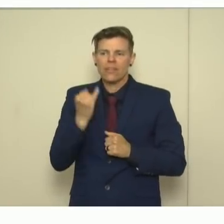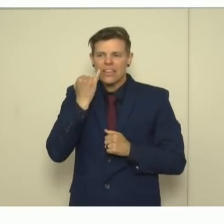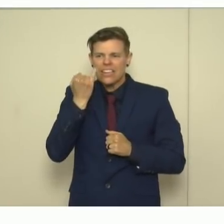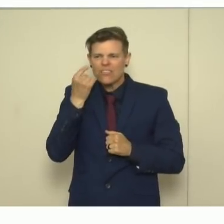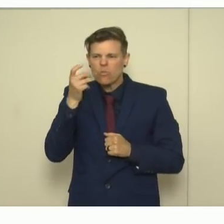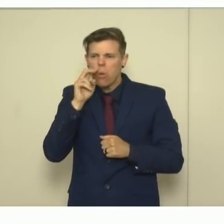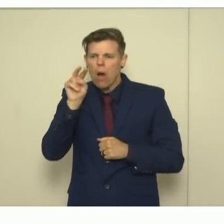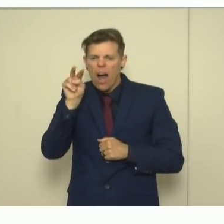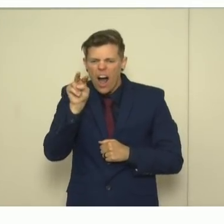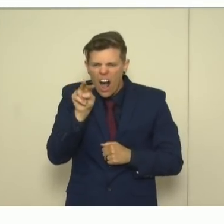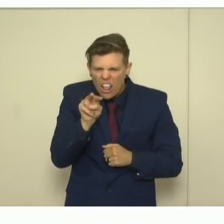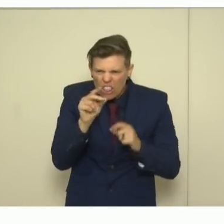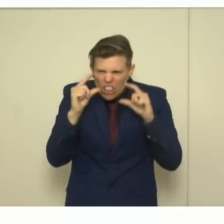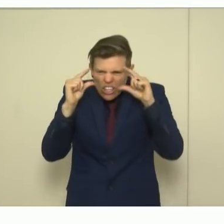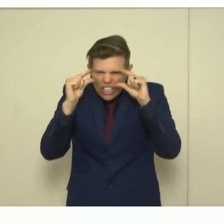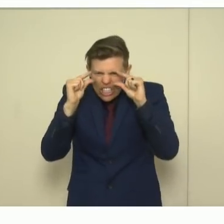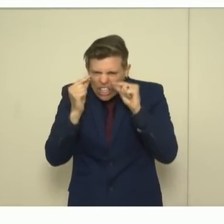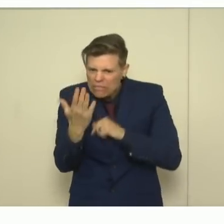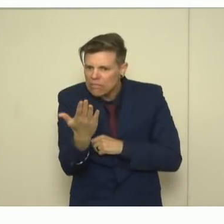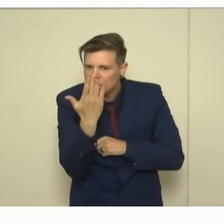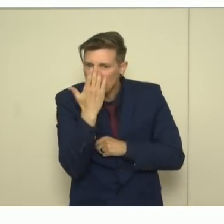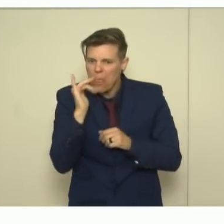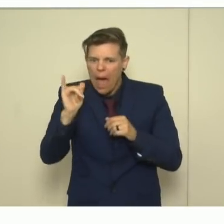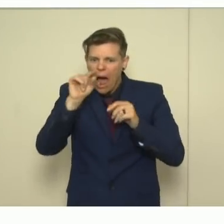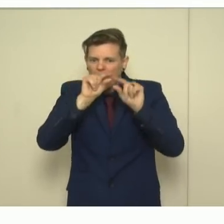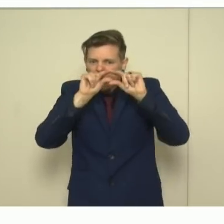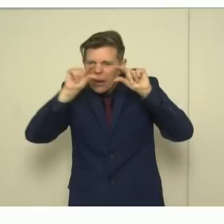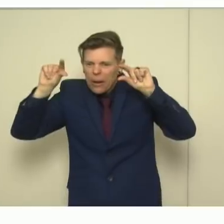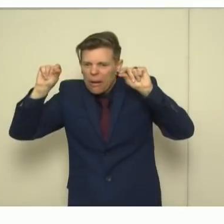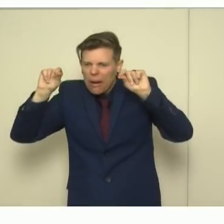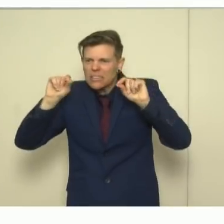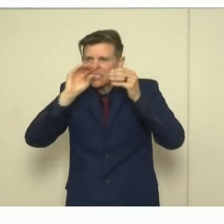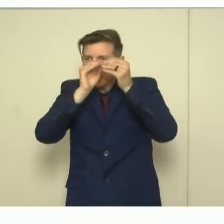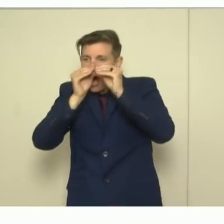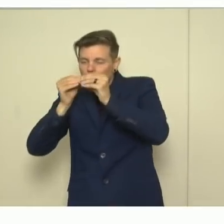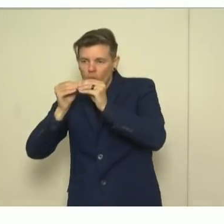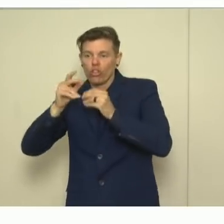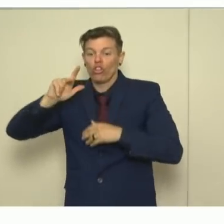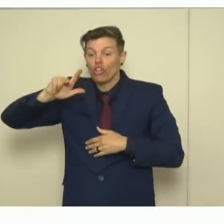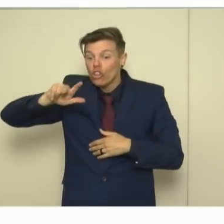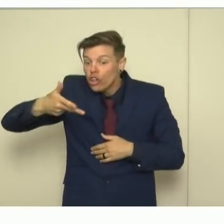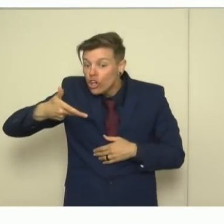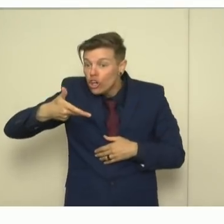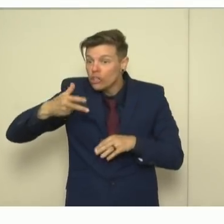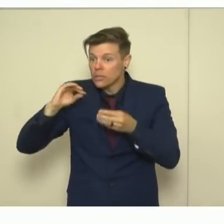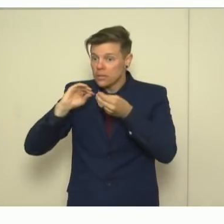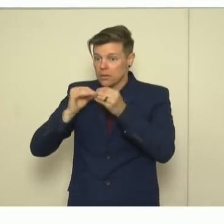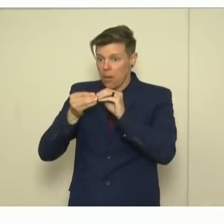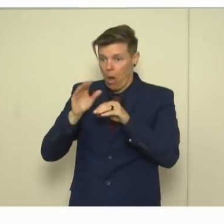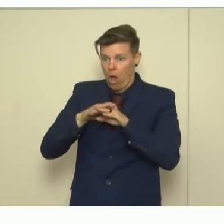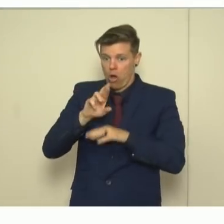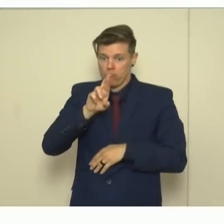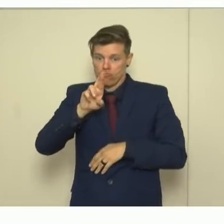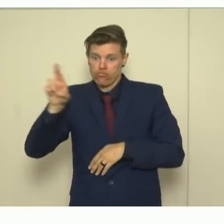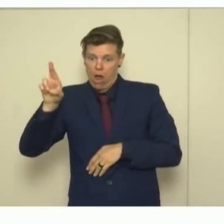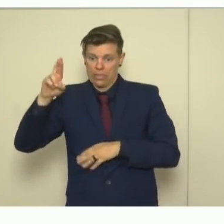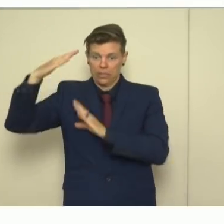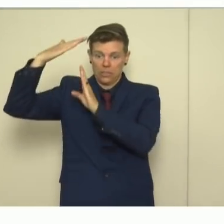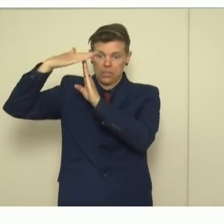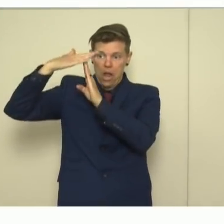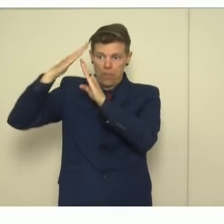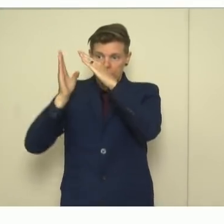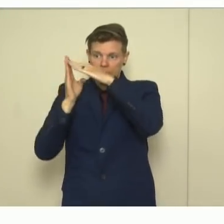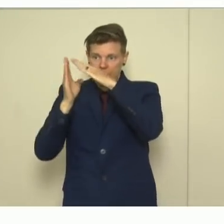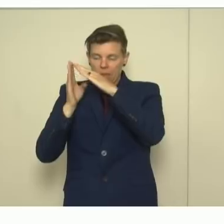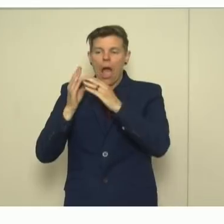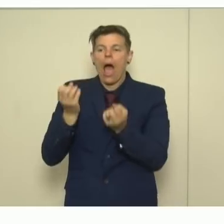nose to your screen at home. But the third number from the right on the top is the cases per million per day. It's at